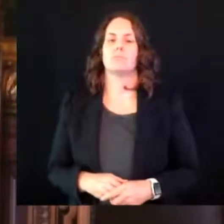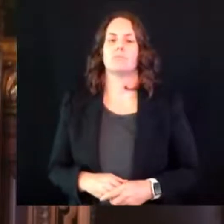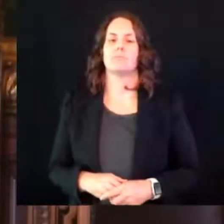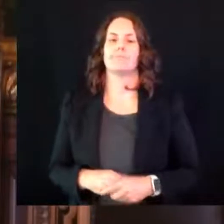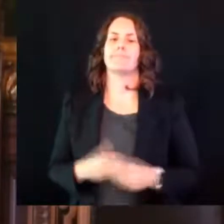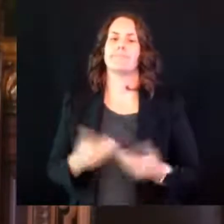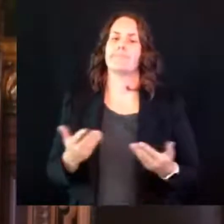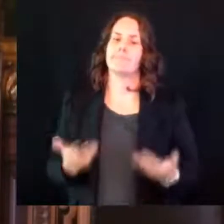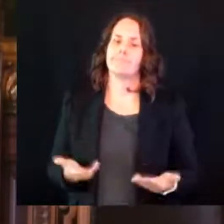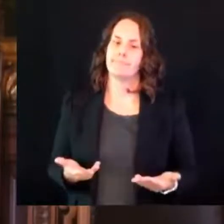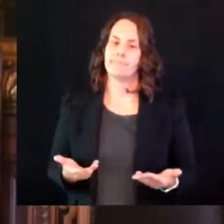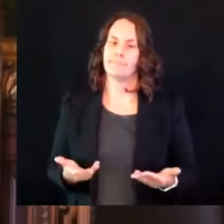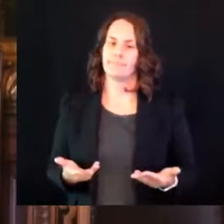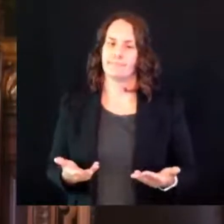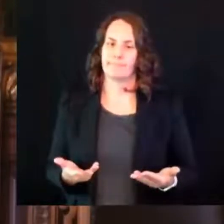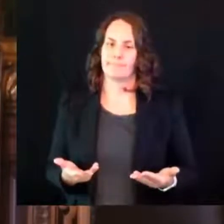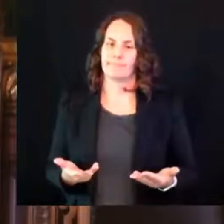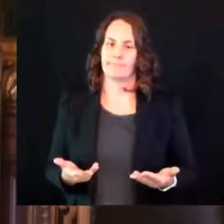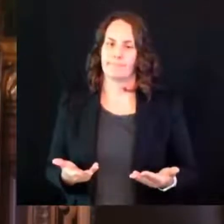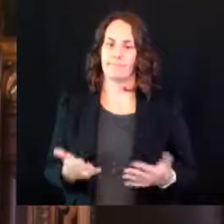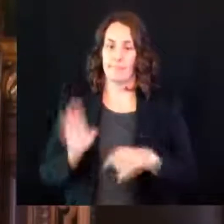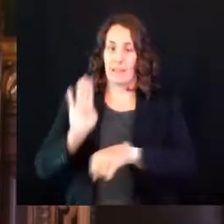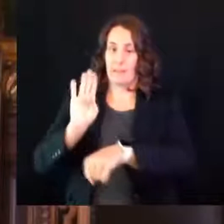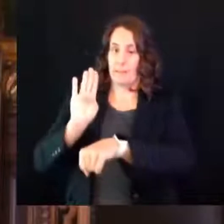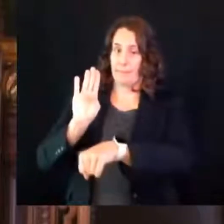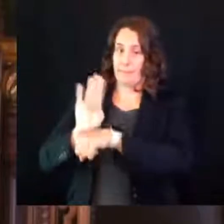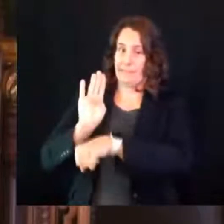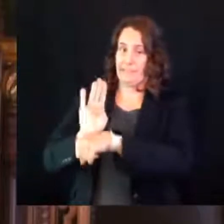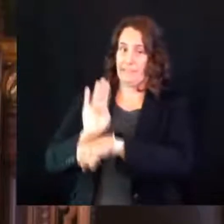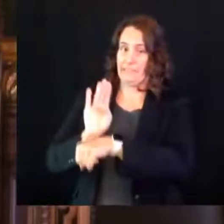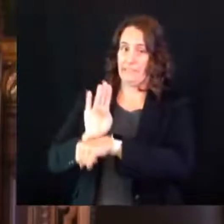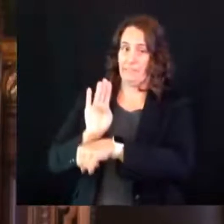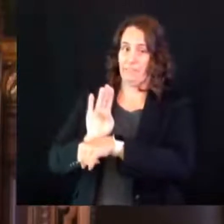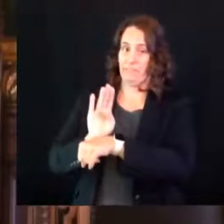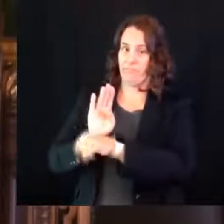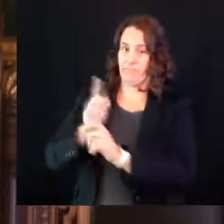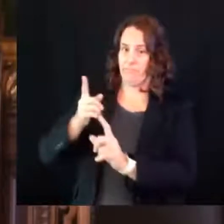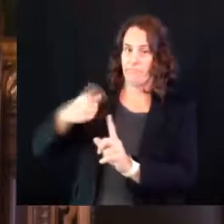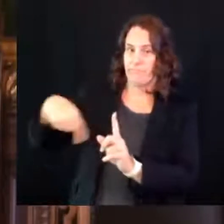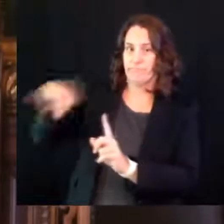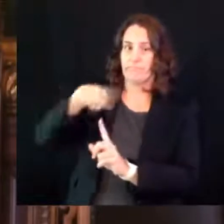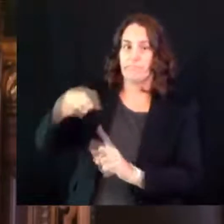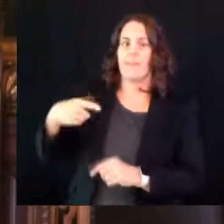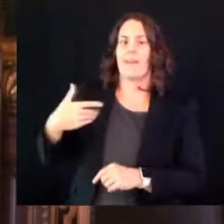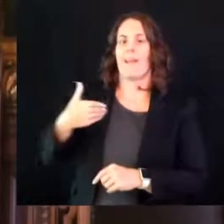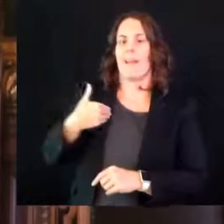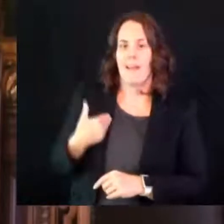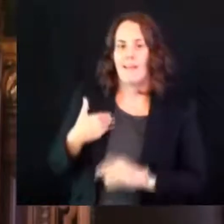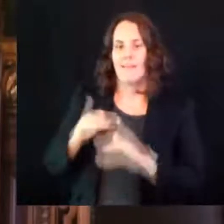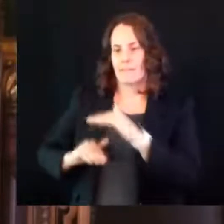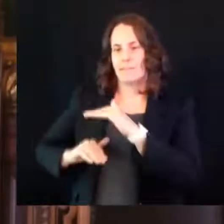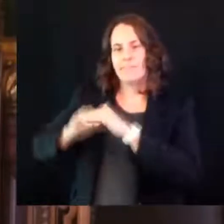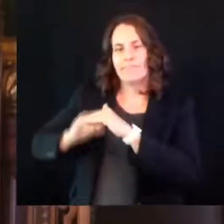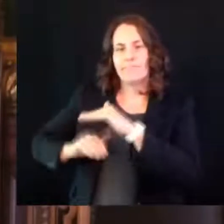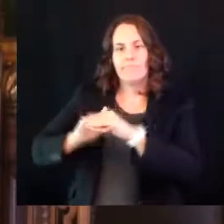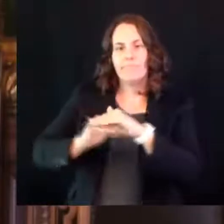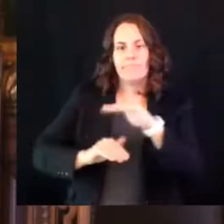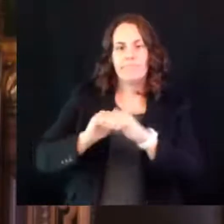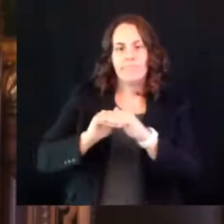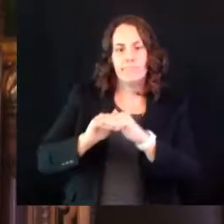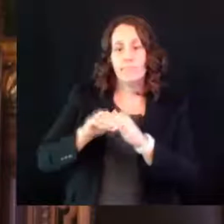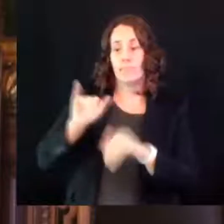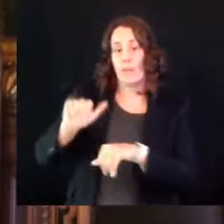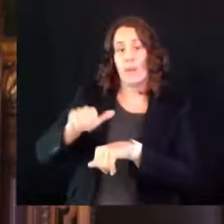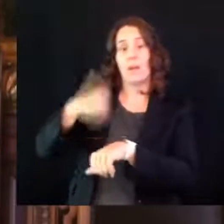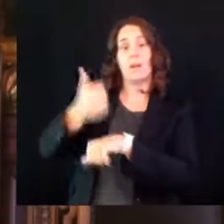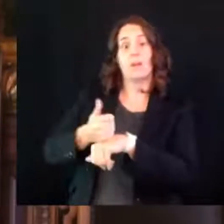local capacities that are set by local officials, by fire inspectors. You see that when you walk into a restaurant and it has the sign saying it's